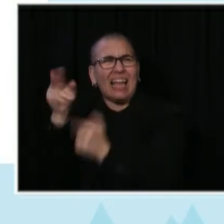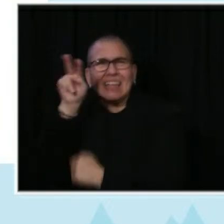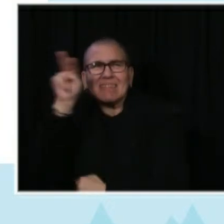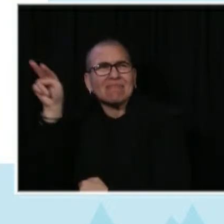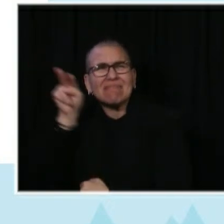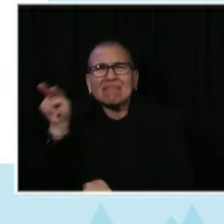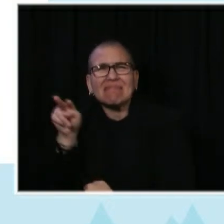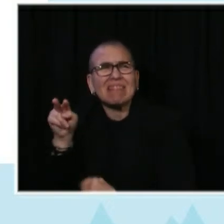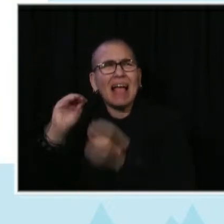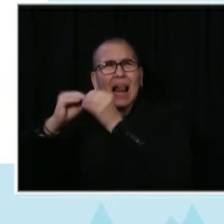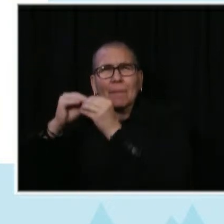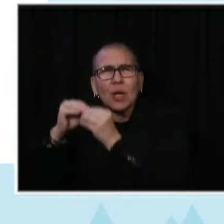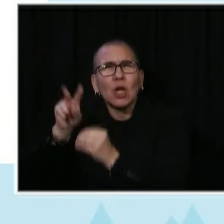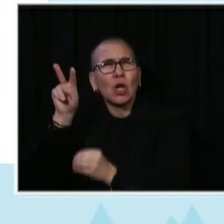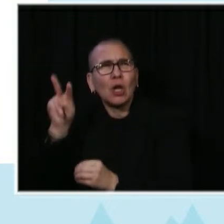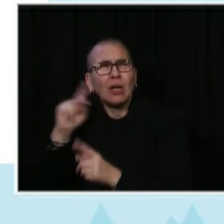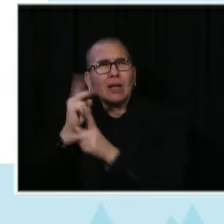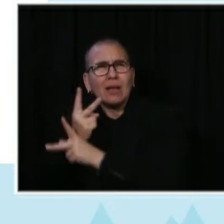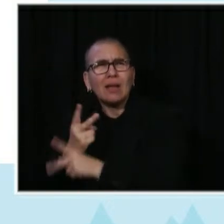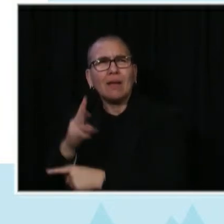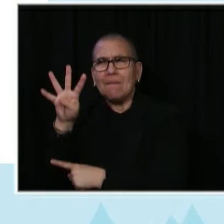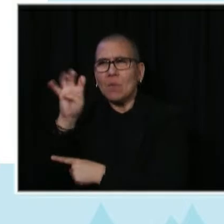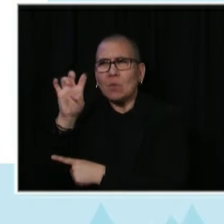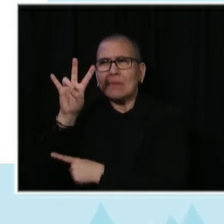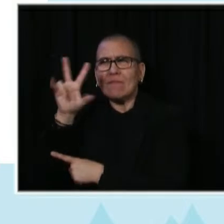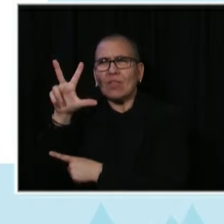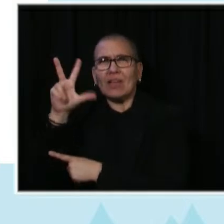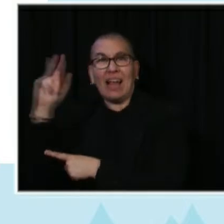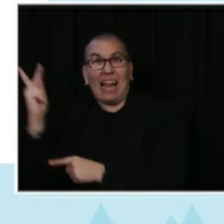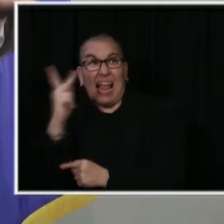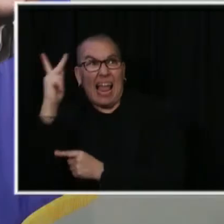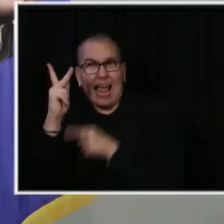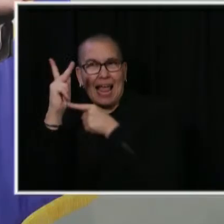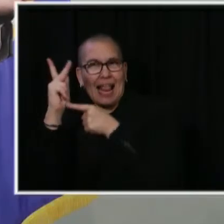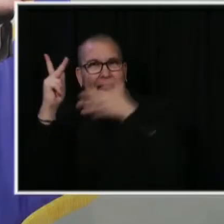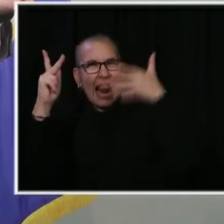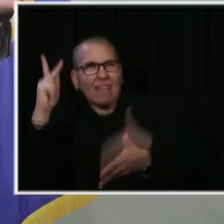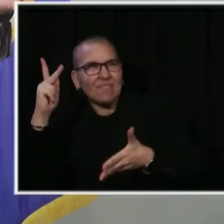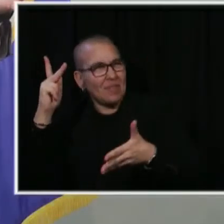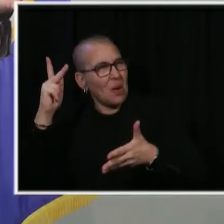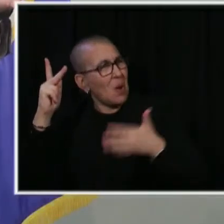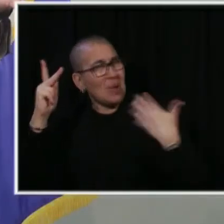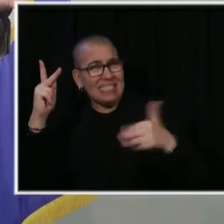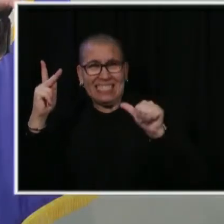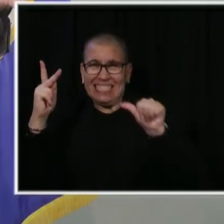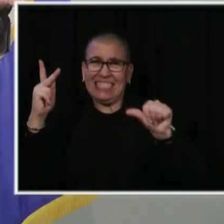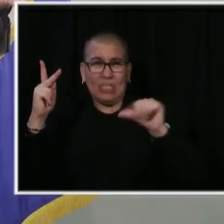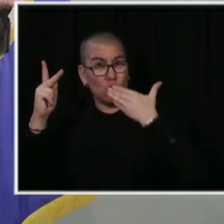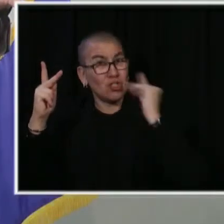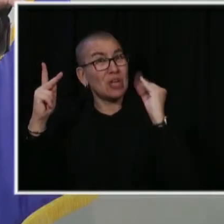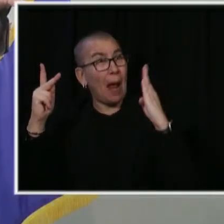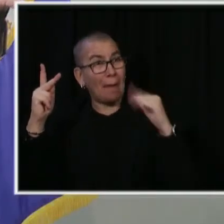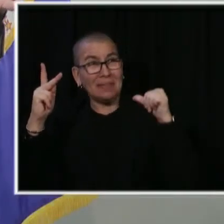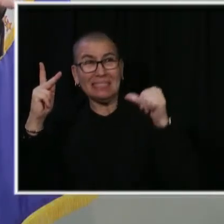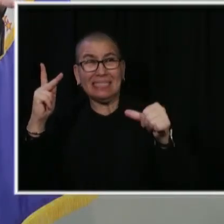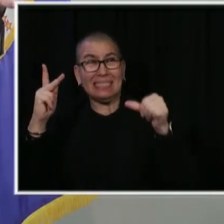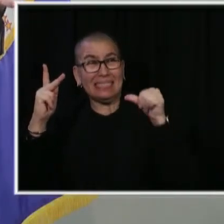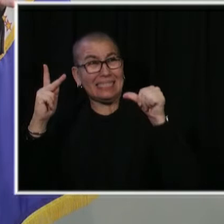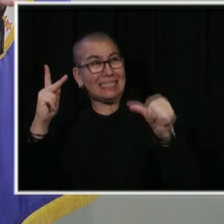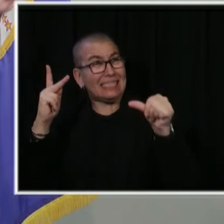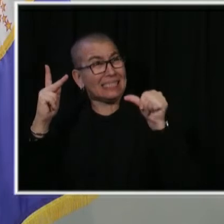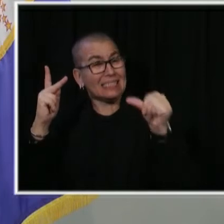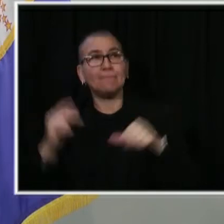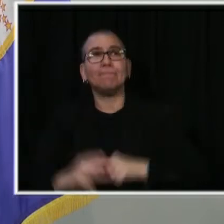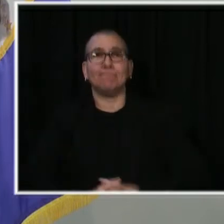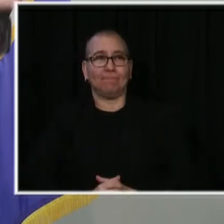out. It's 473, and then, just for the rest of you, this will be ongoing. I think it looks like now, and I can't speak with certainty on this, but it looks like there'll